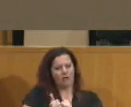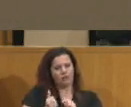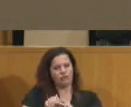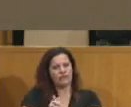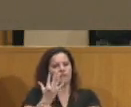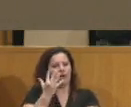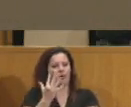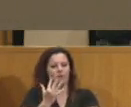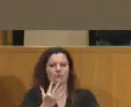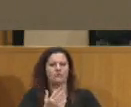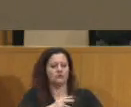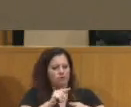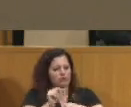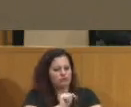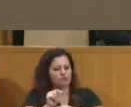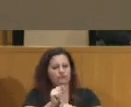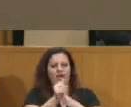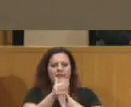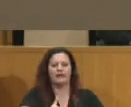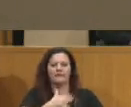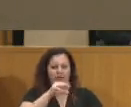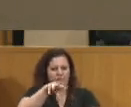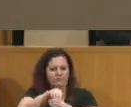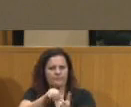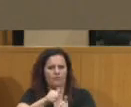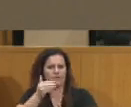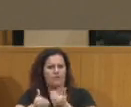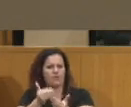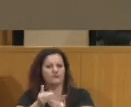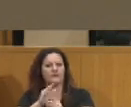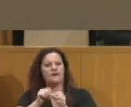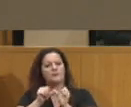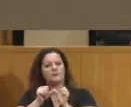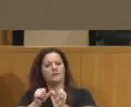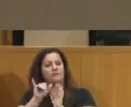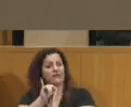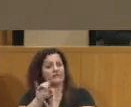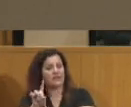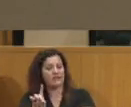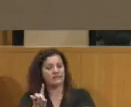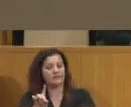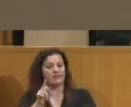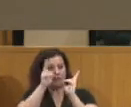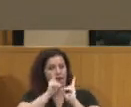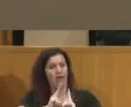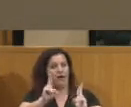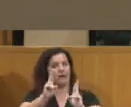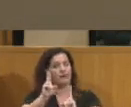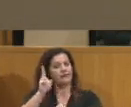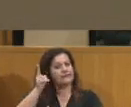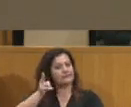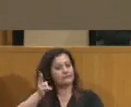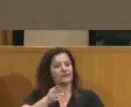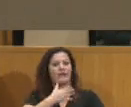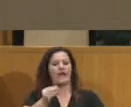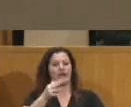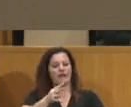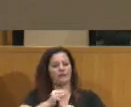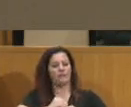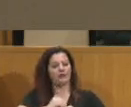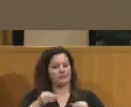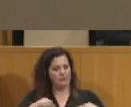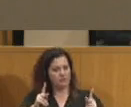future endeavors. As we look to the next 2 years, we know we face challenges. We must deliver a comprehensive